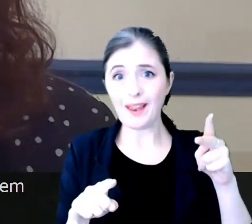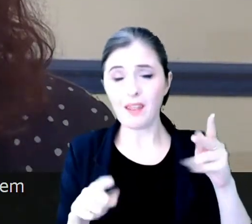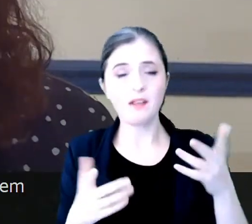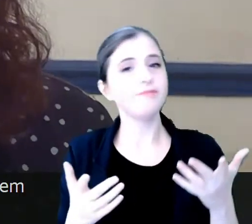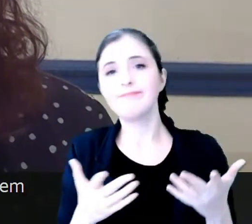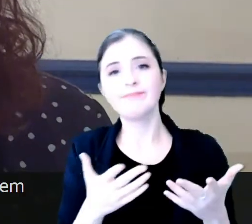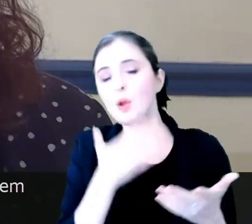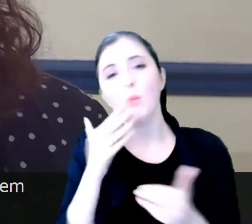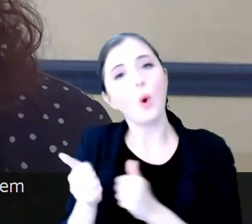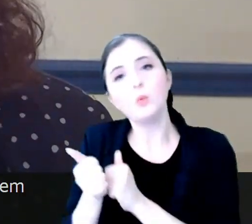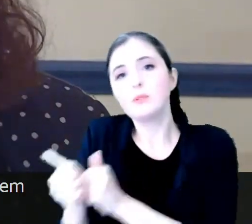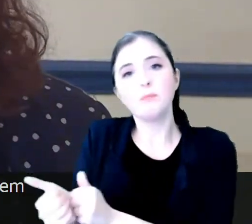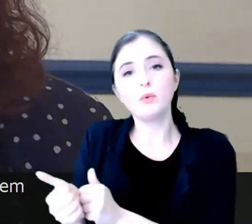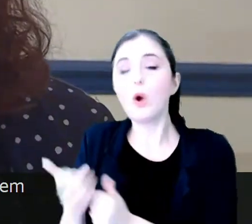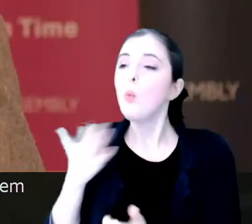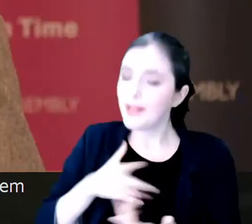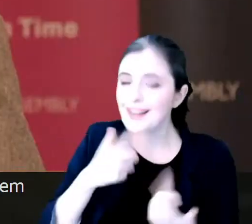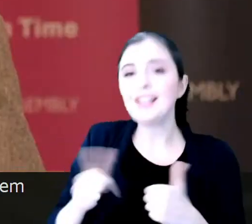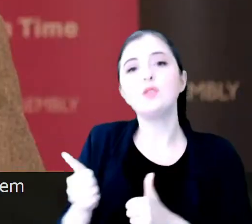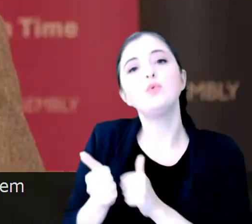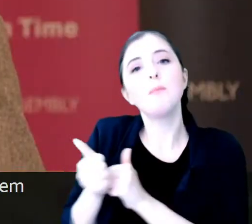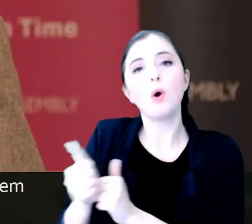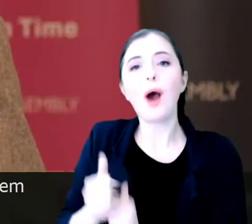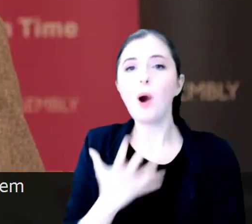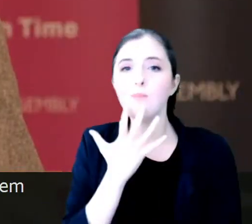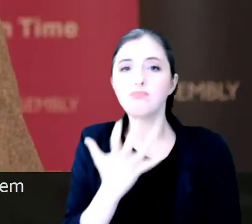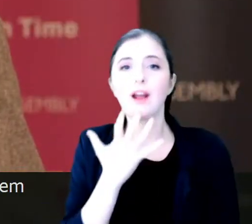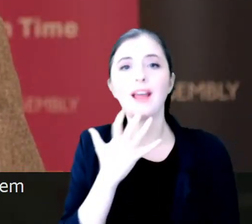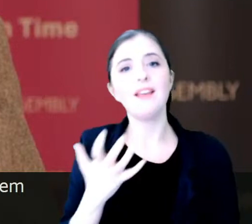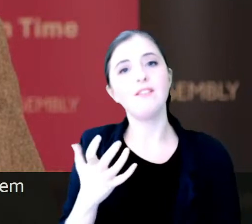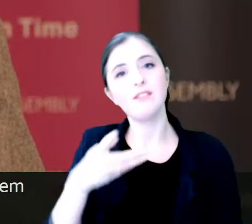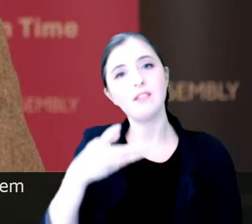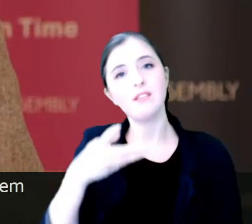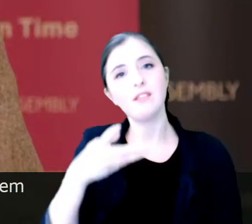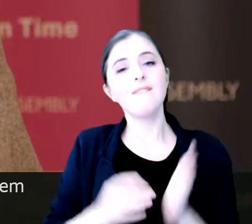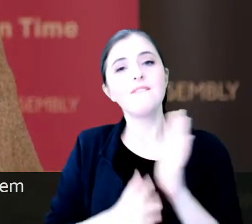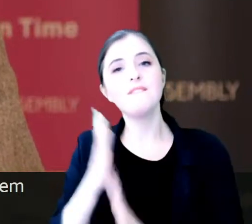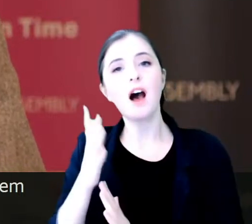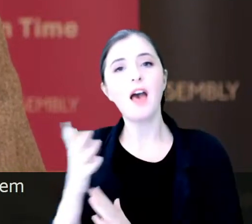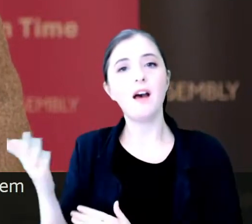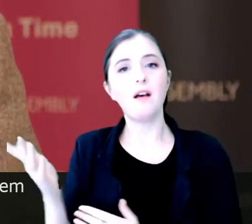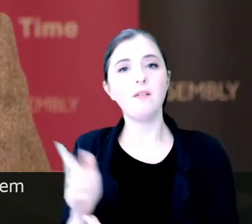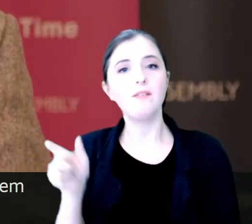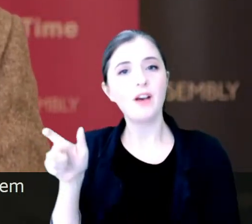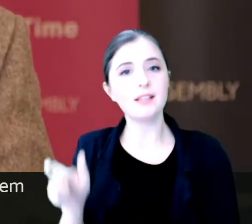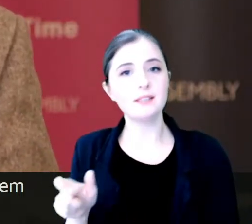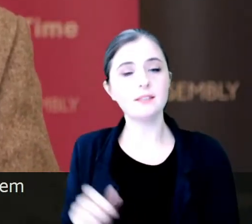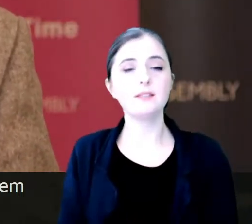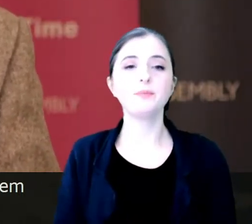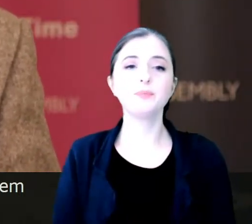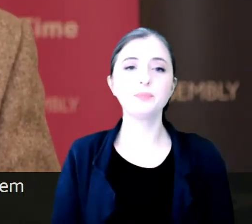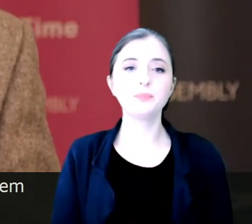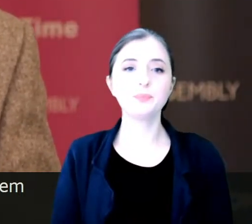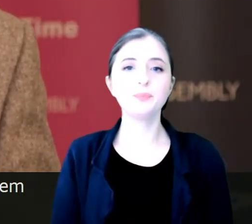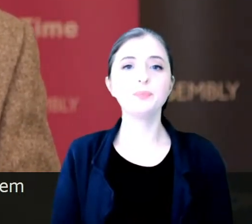support our brave firefighters. Thank you. Assembly Member Boff, very briefly, please.